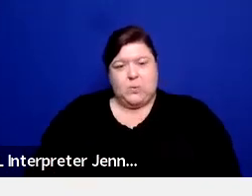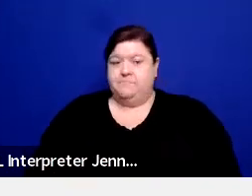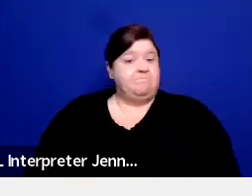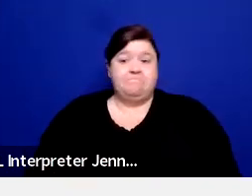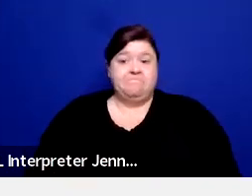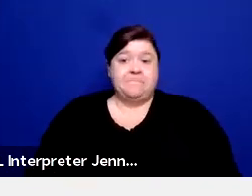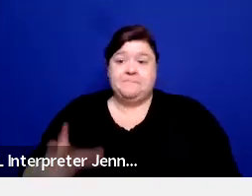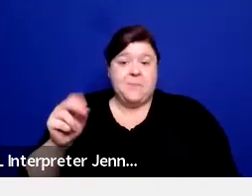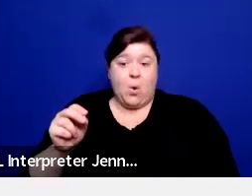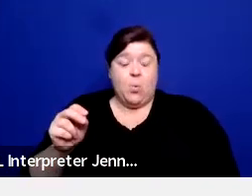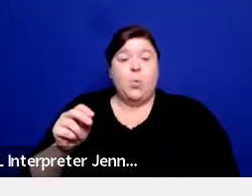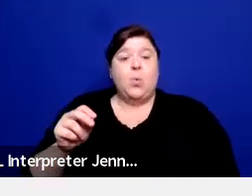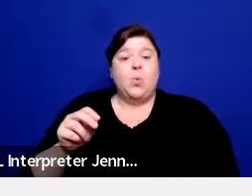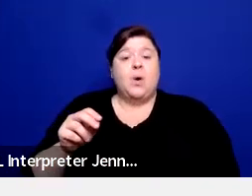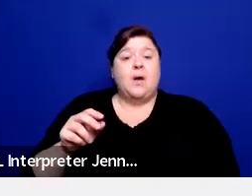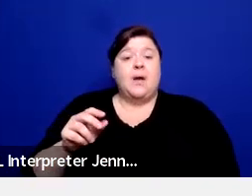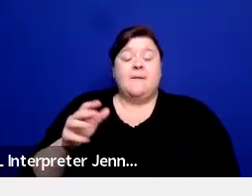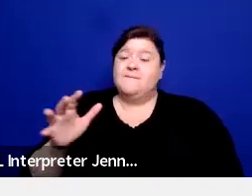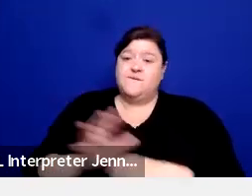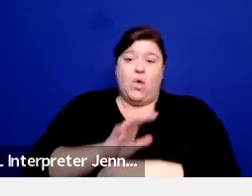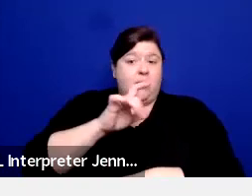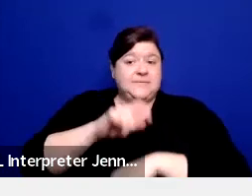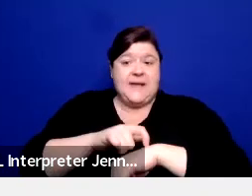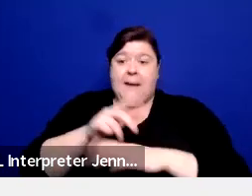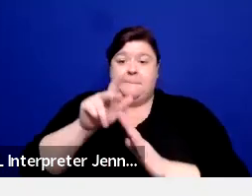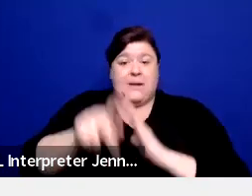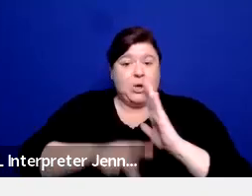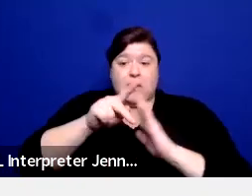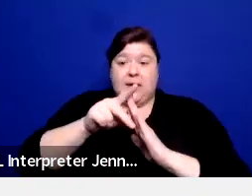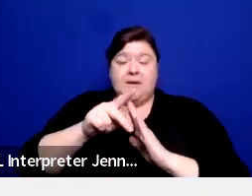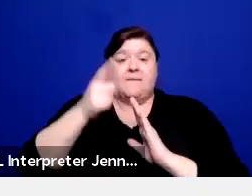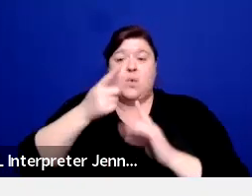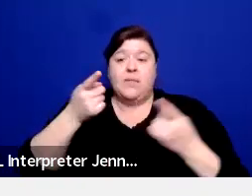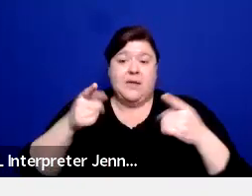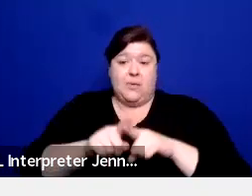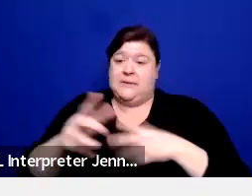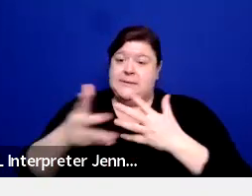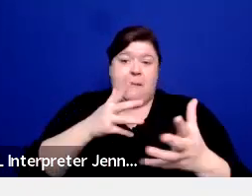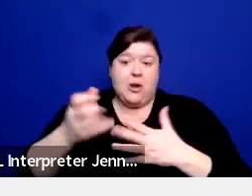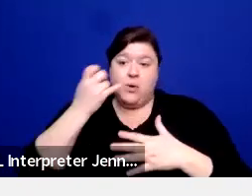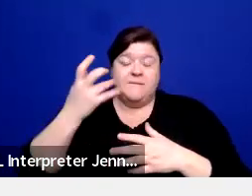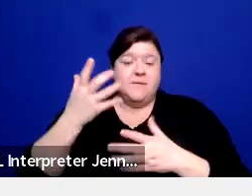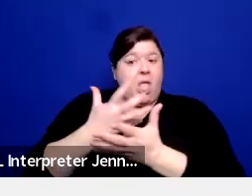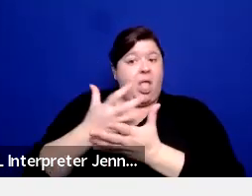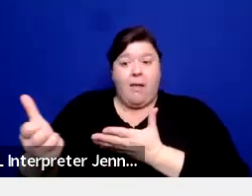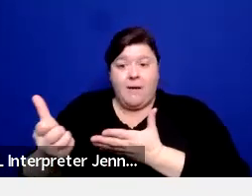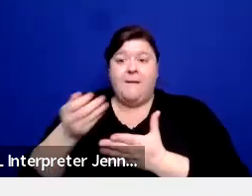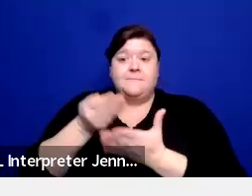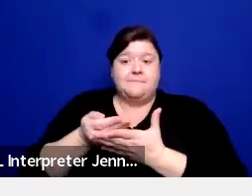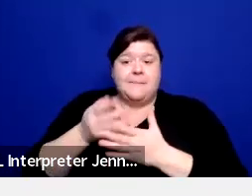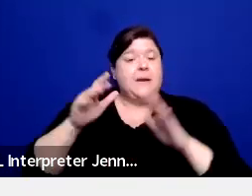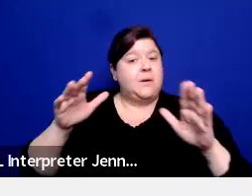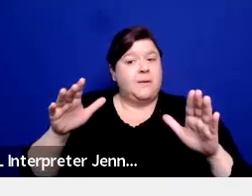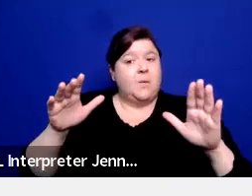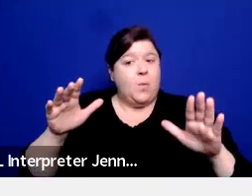No, the grant agreement holds you for that full time period, whether you've expended all the funds or not. So for an example, let's say